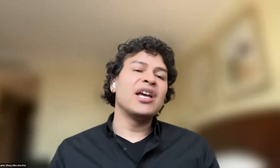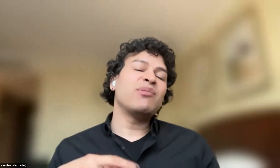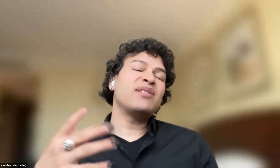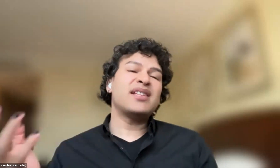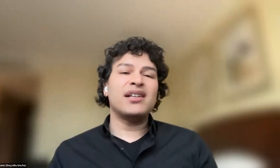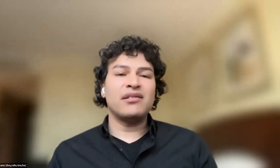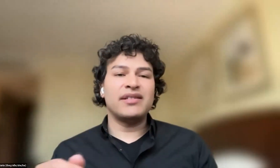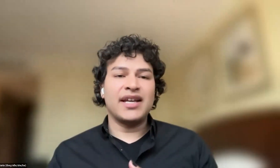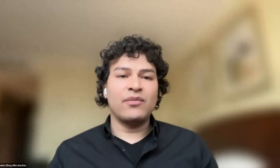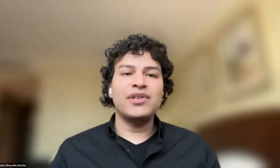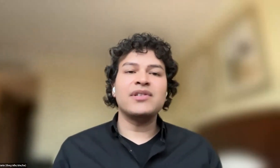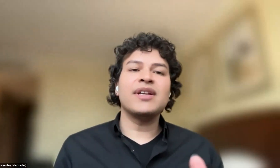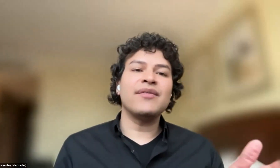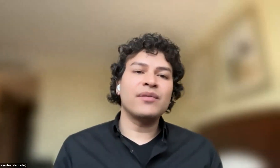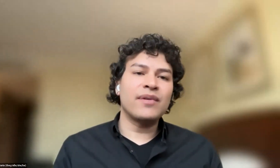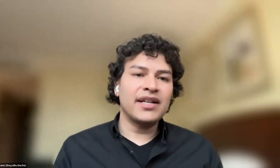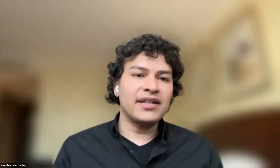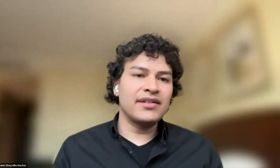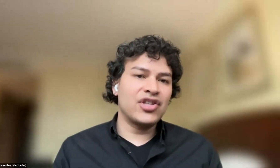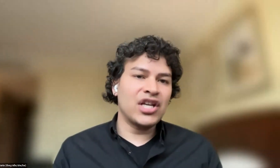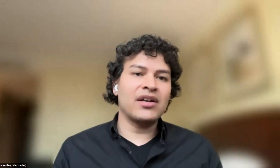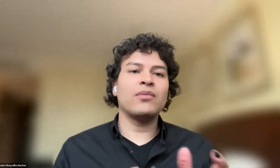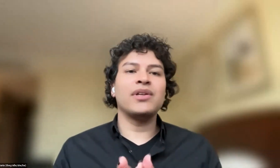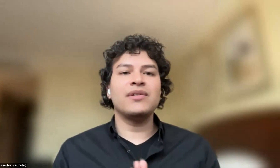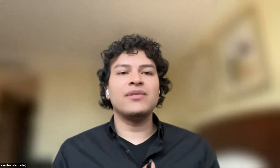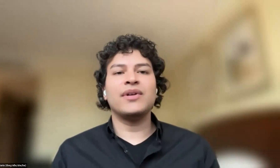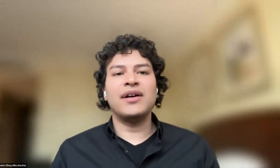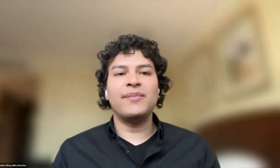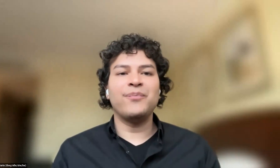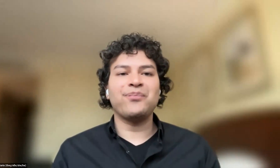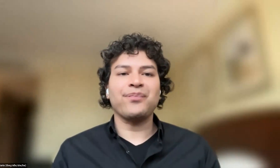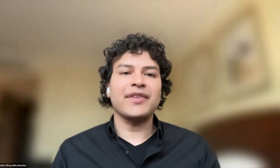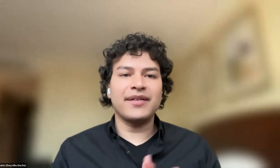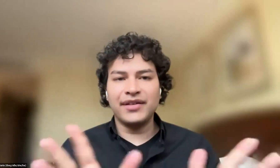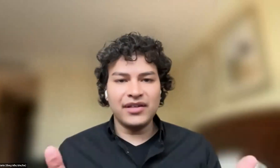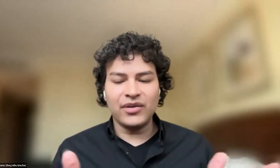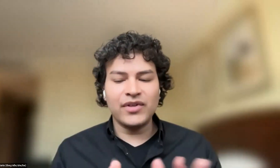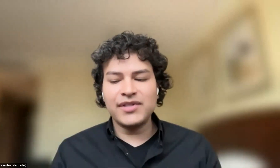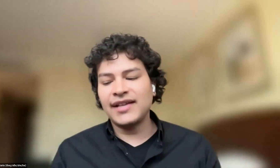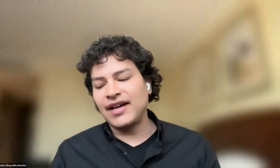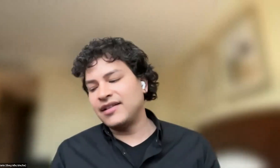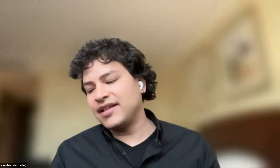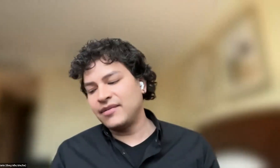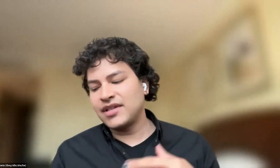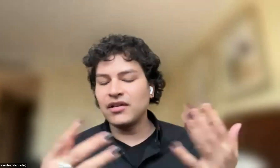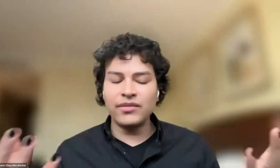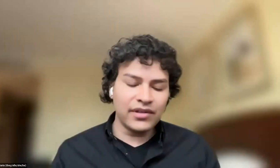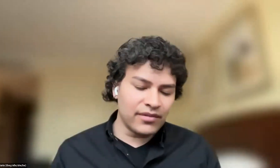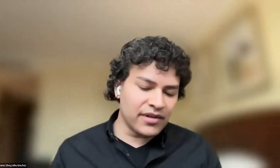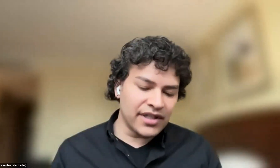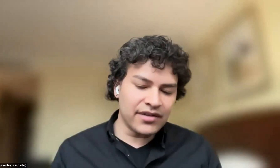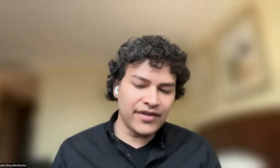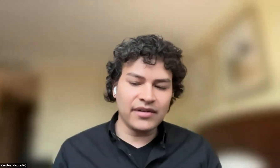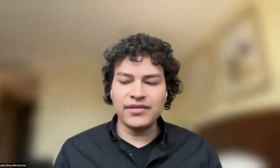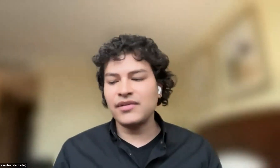right? It's like, well, you stand all day. Well, you don't have the right chair. Well, you know, it was like that. And then it was like, oh, well,